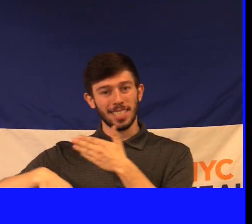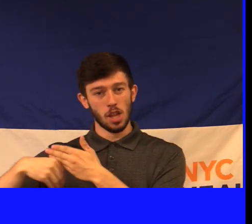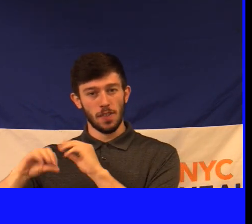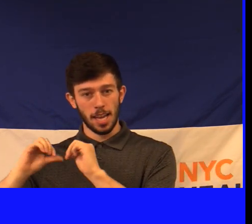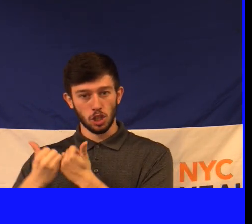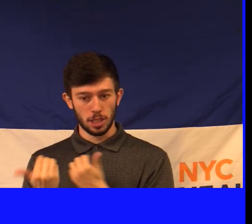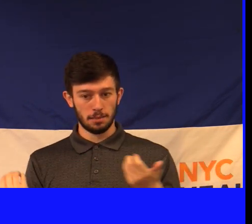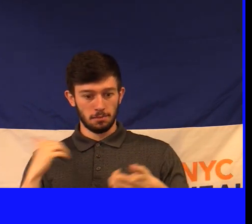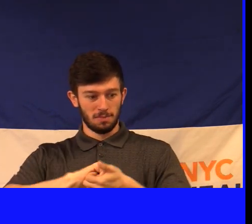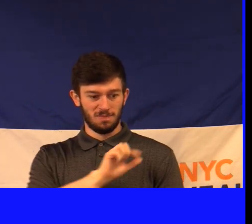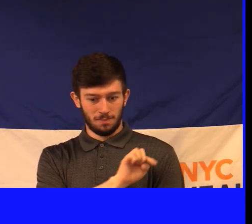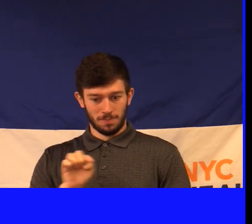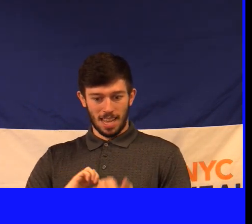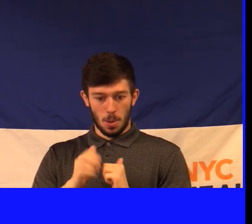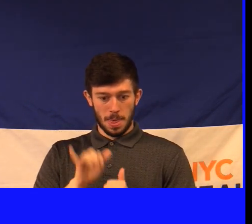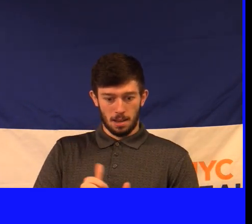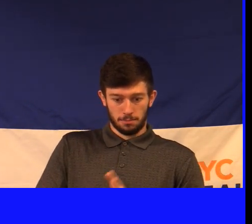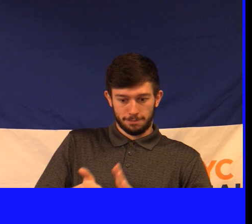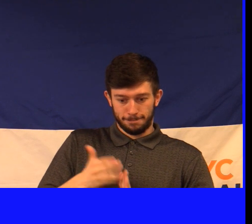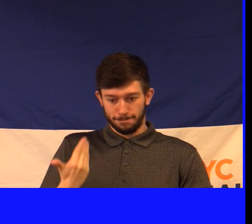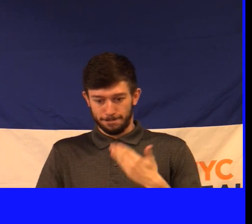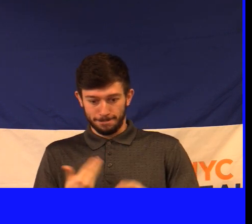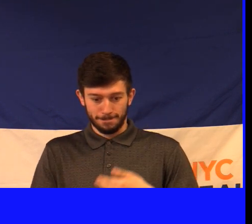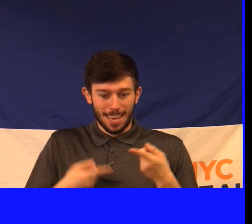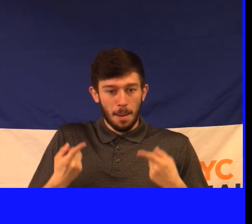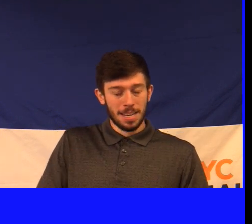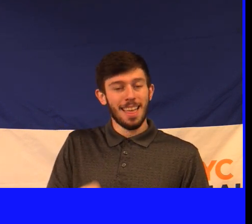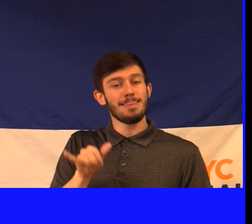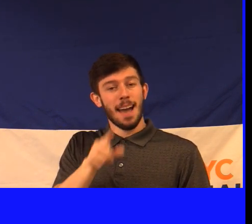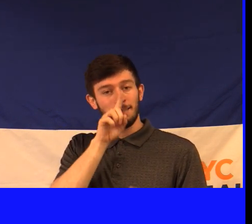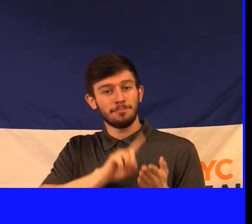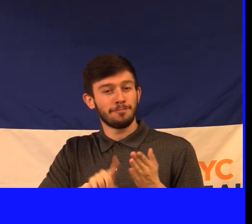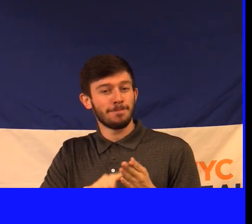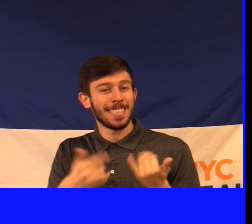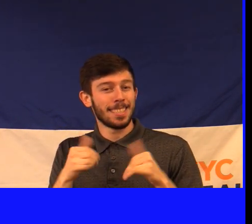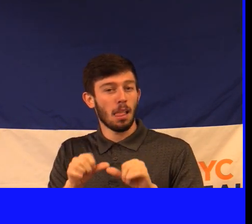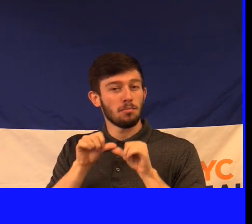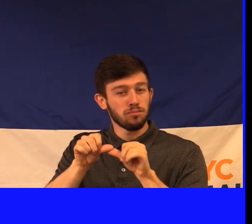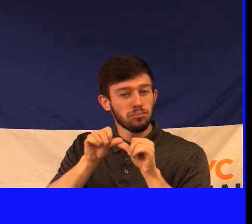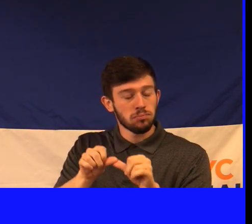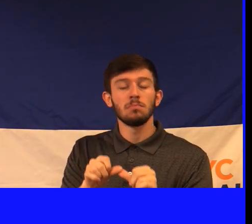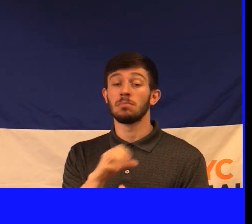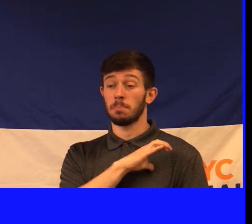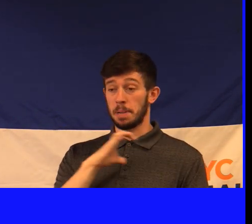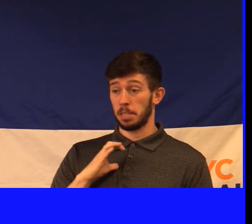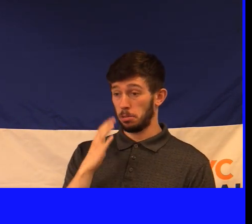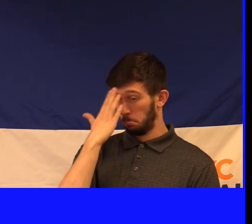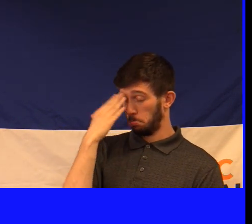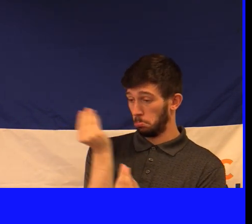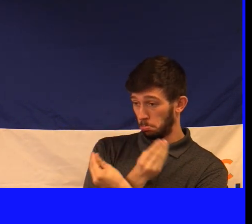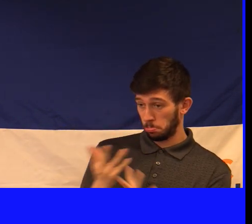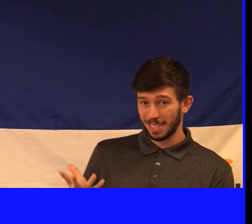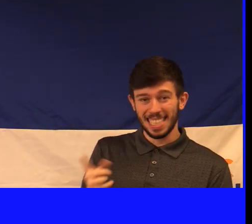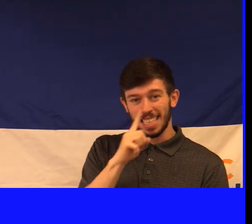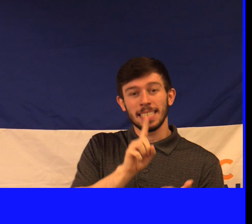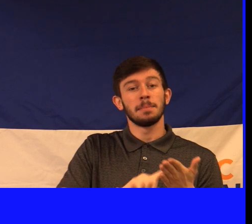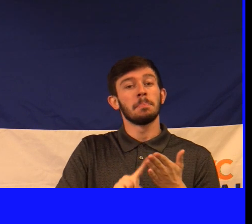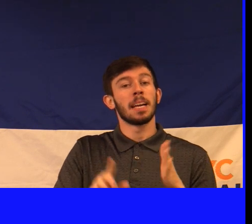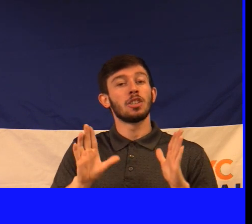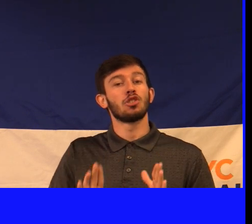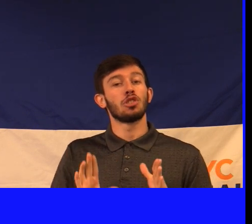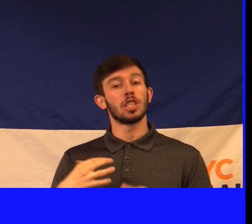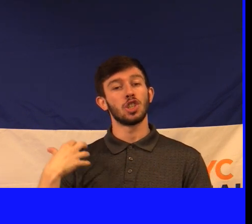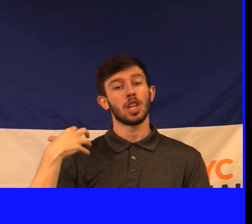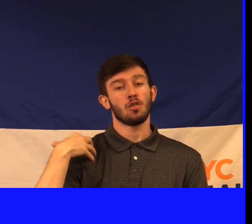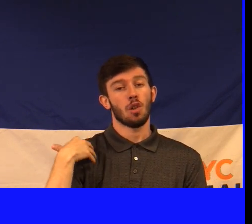auxiliaries. This audit is ongoing. The committee should also be advised that the Inspector General from